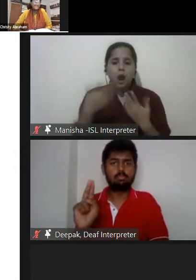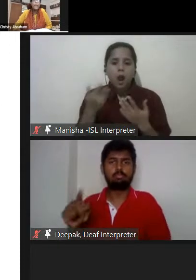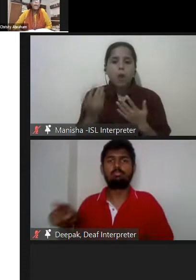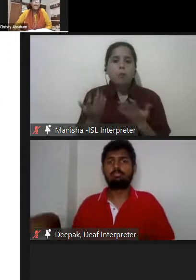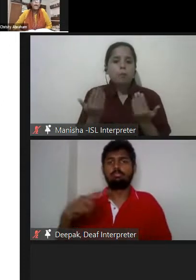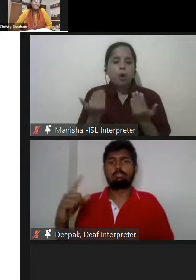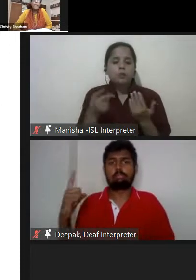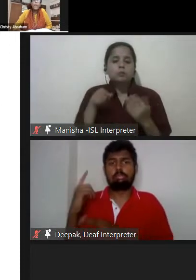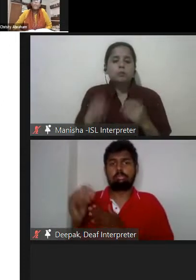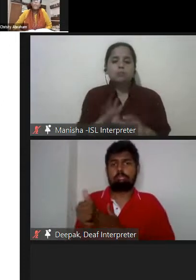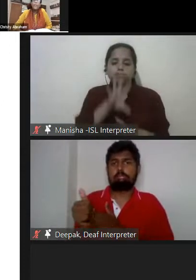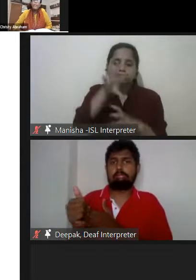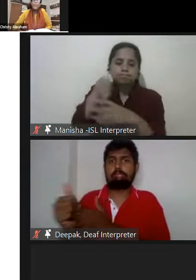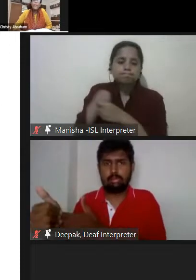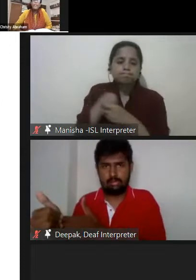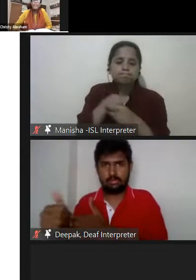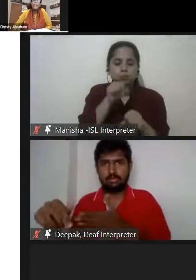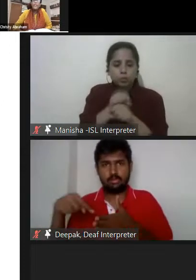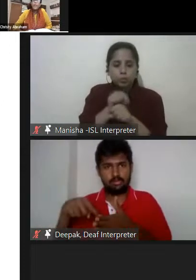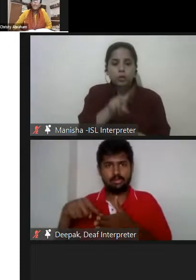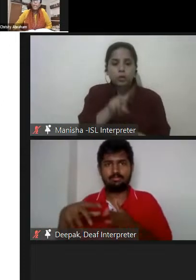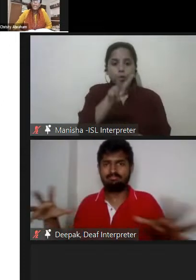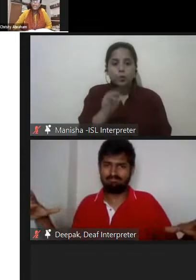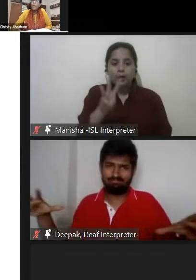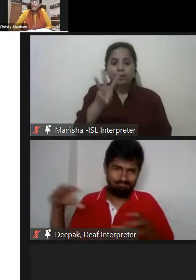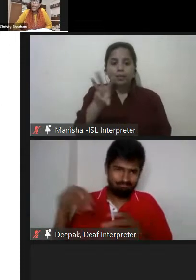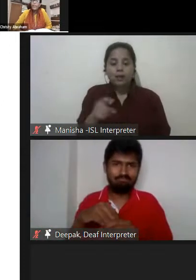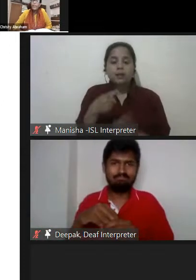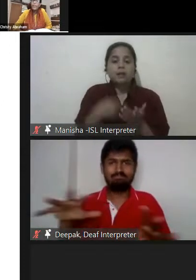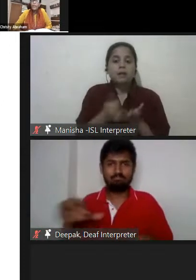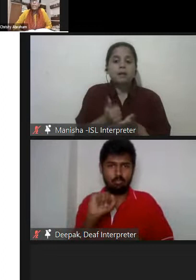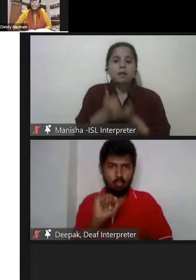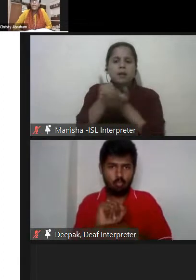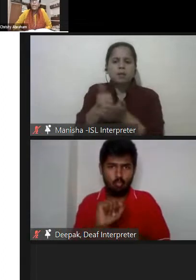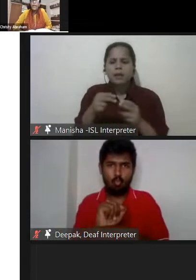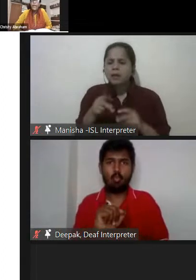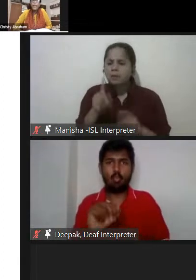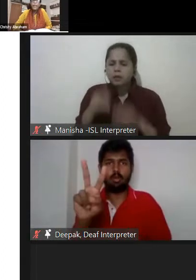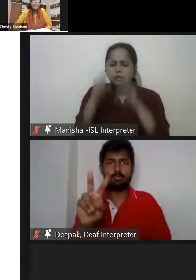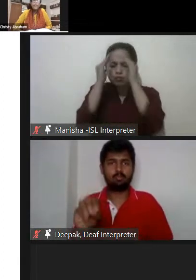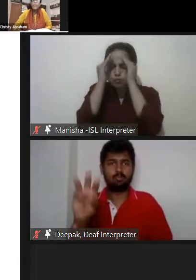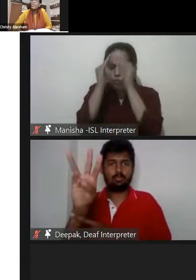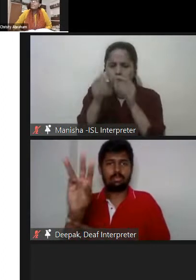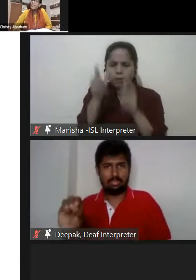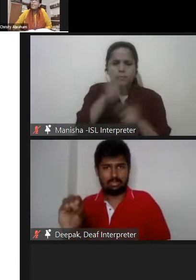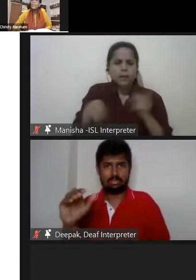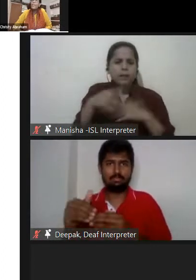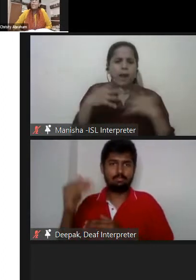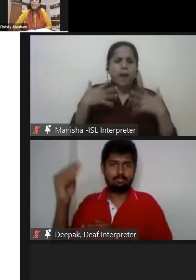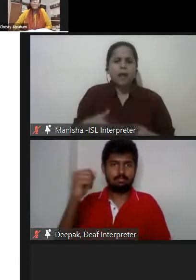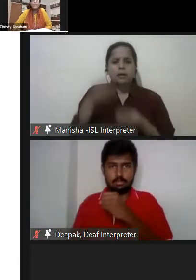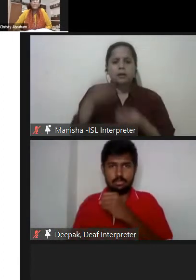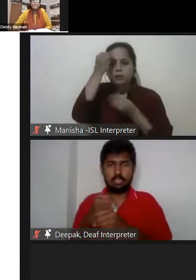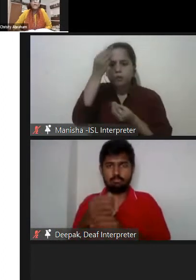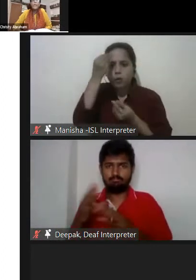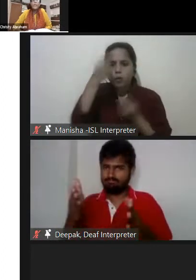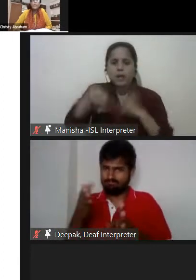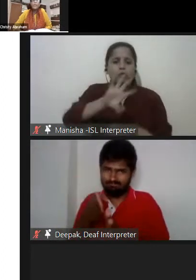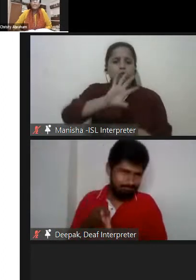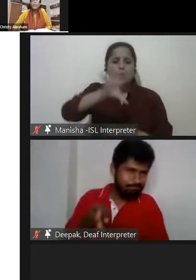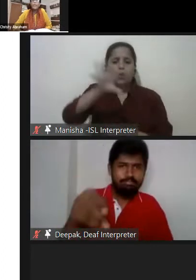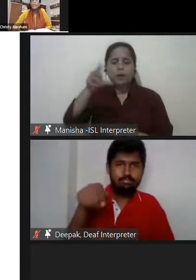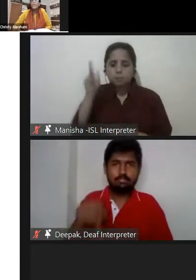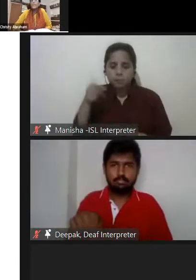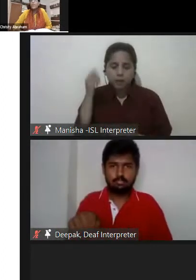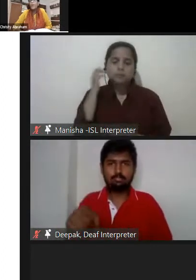happen. Rehab 2030 stressed on the need for health financing, health information systems in countries, but